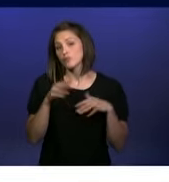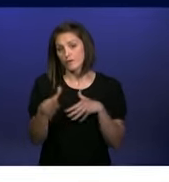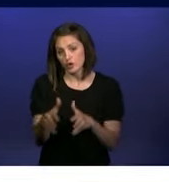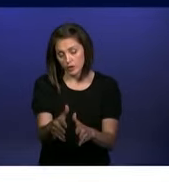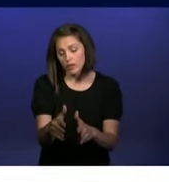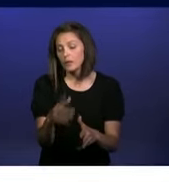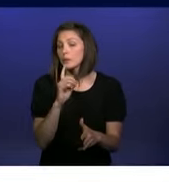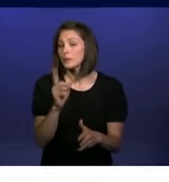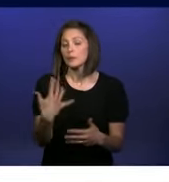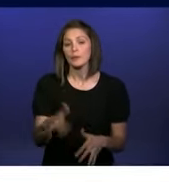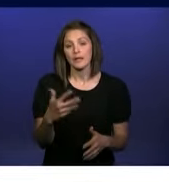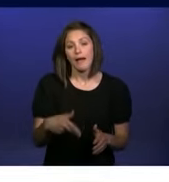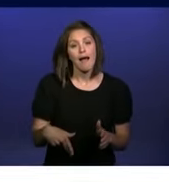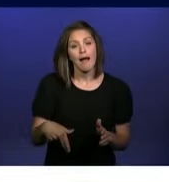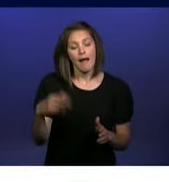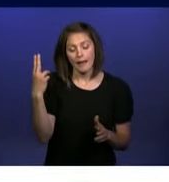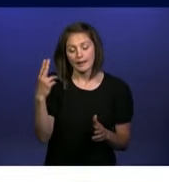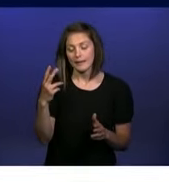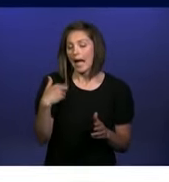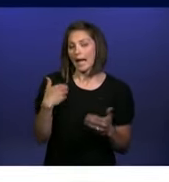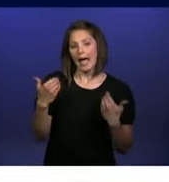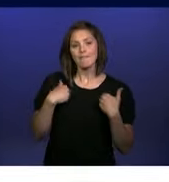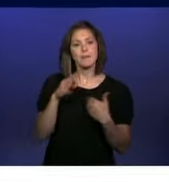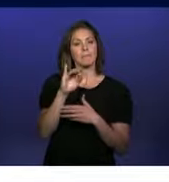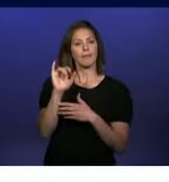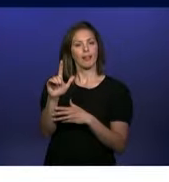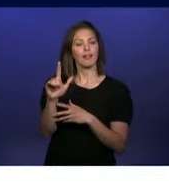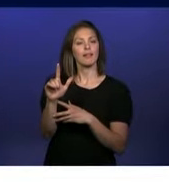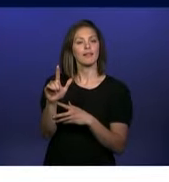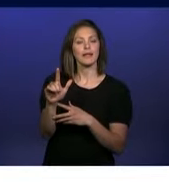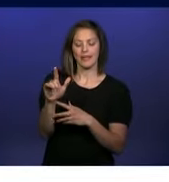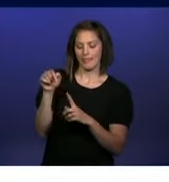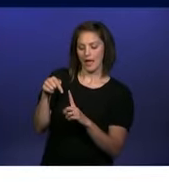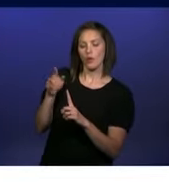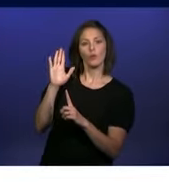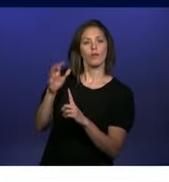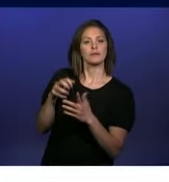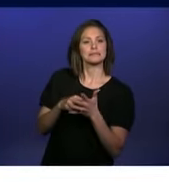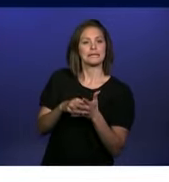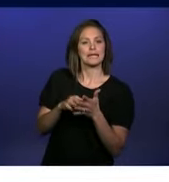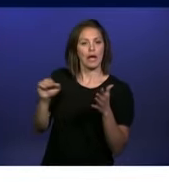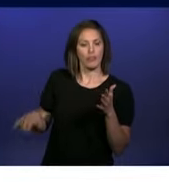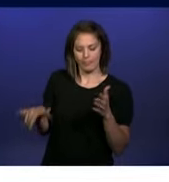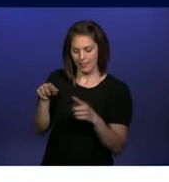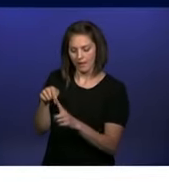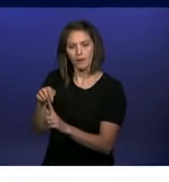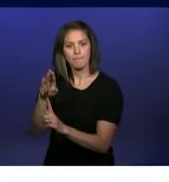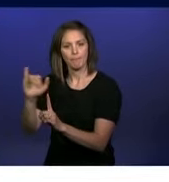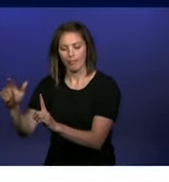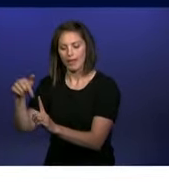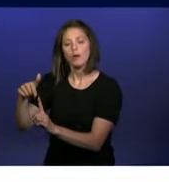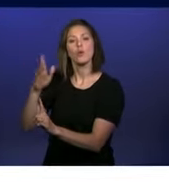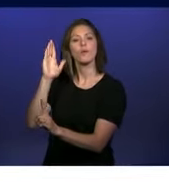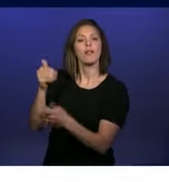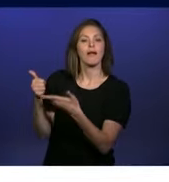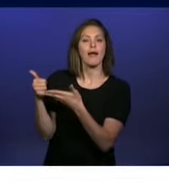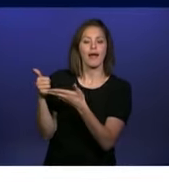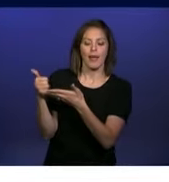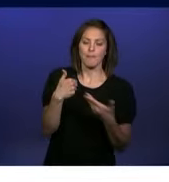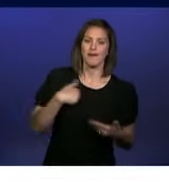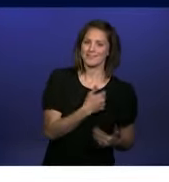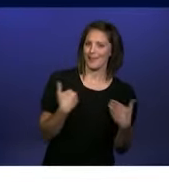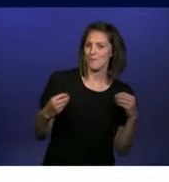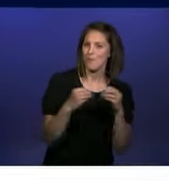got a bill that doesn't increase the federal budget that actually works to take that out so we have more water. I also have a bill